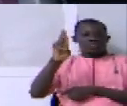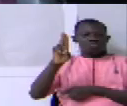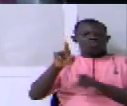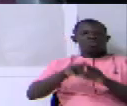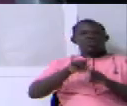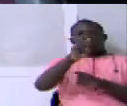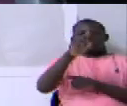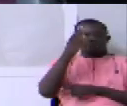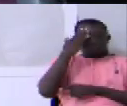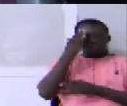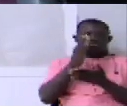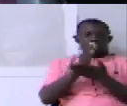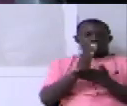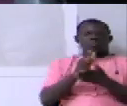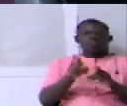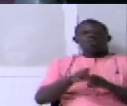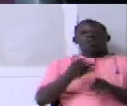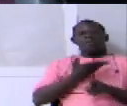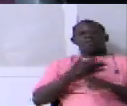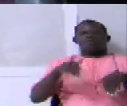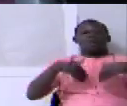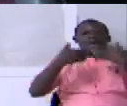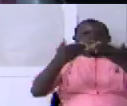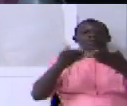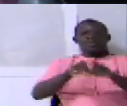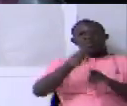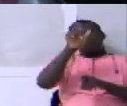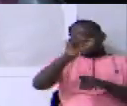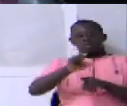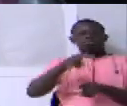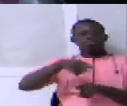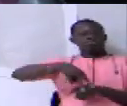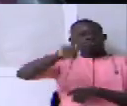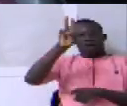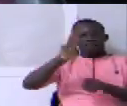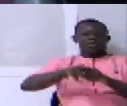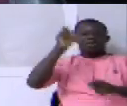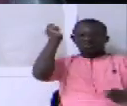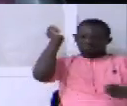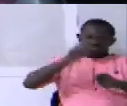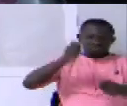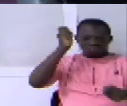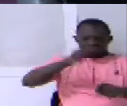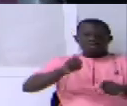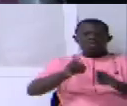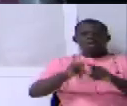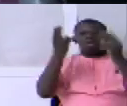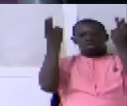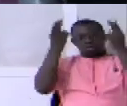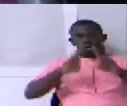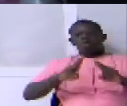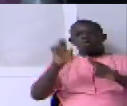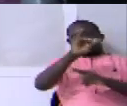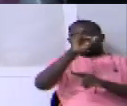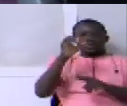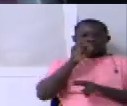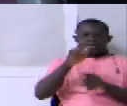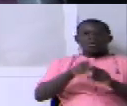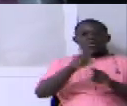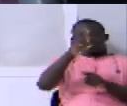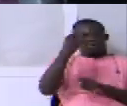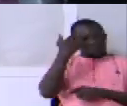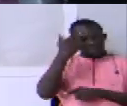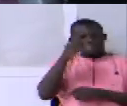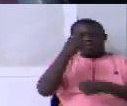you knew you were supposed to give him 12 lashes by the law, but you decided to make it